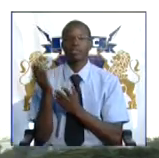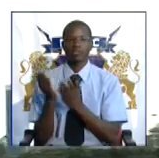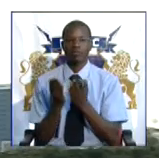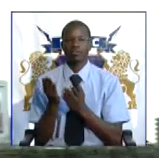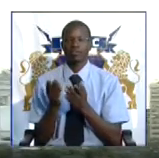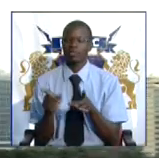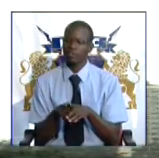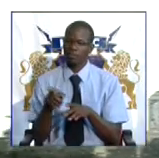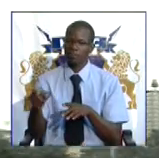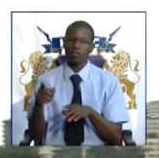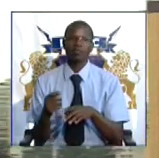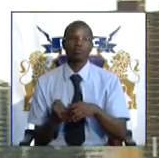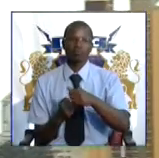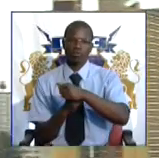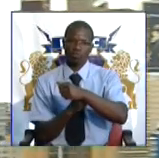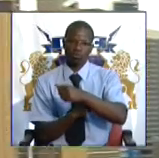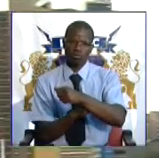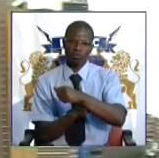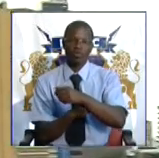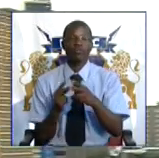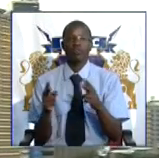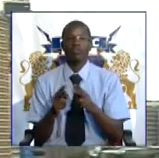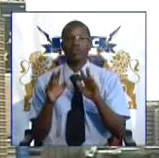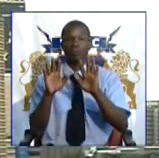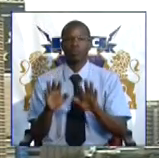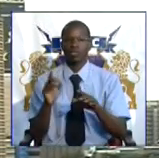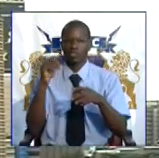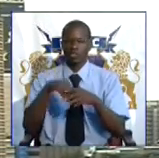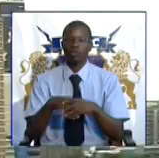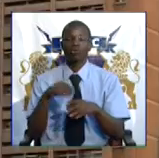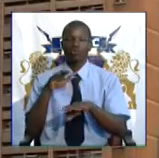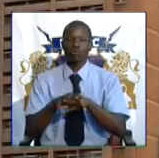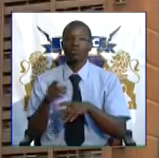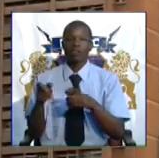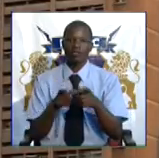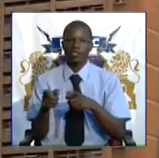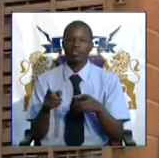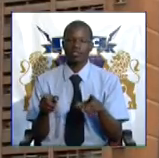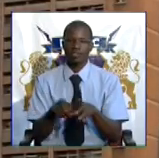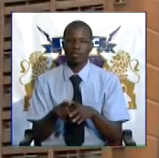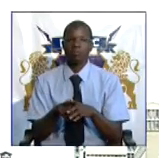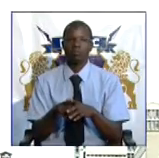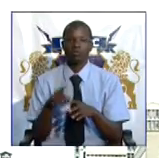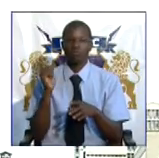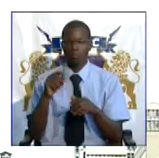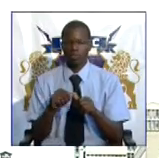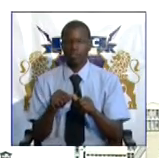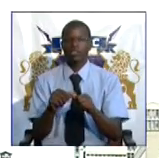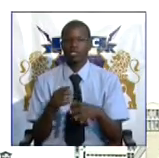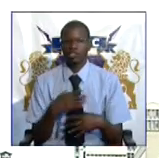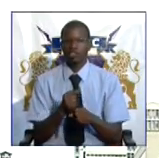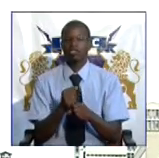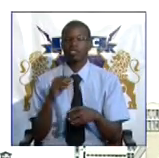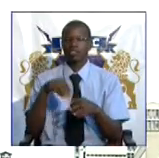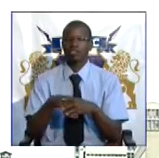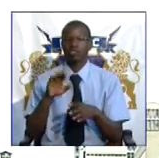the cornerstone of good governance and is essential in maintaining trust in your institutions. It not